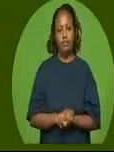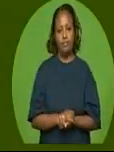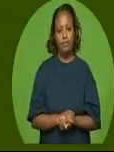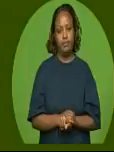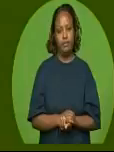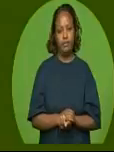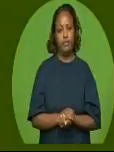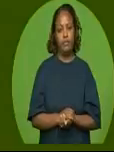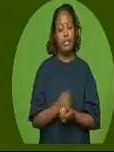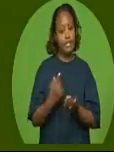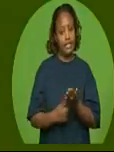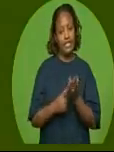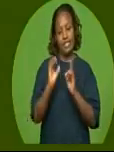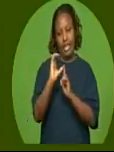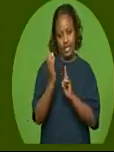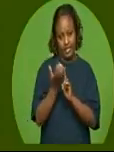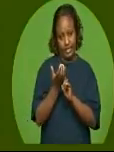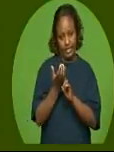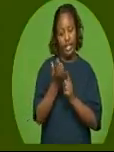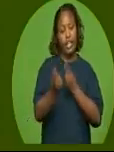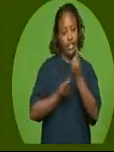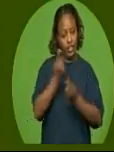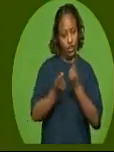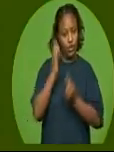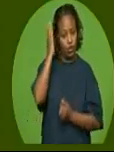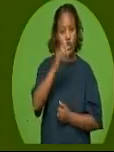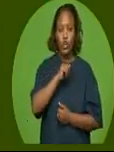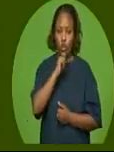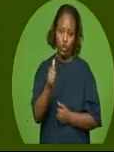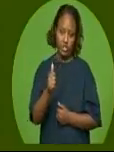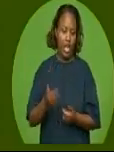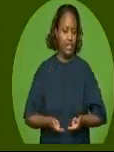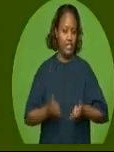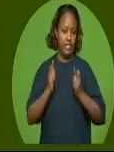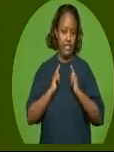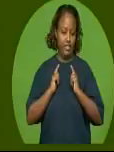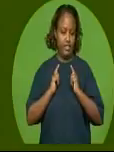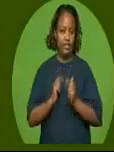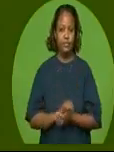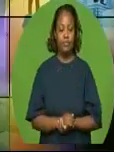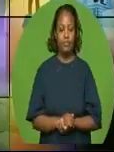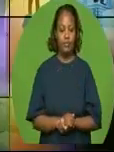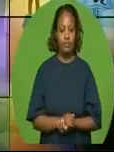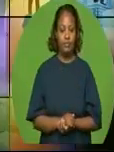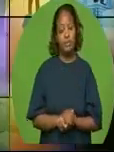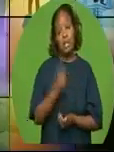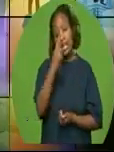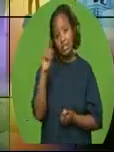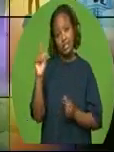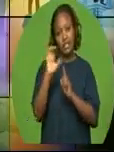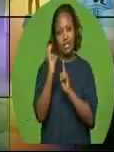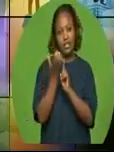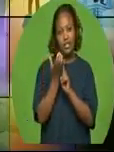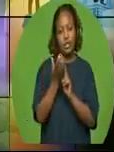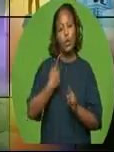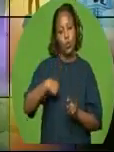commodities. In this case, trade will not exist. In such